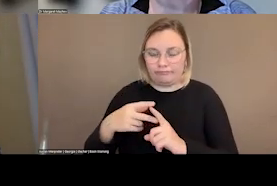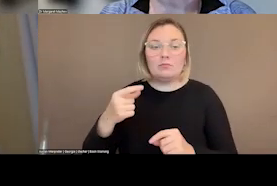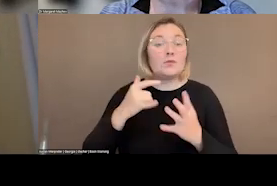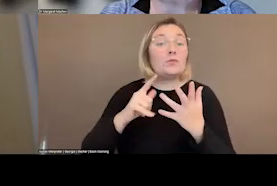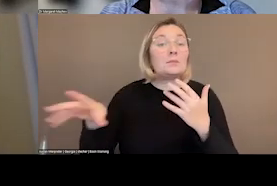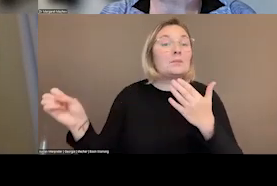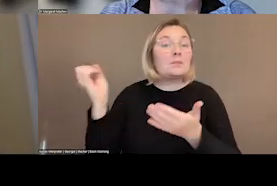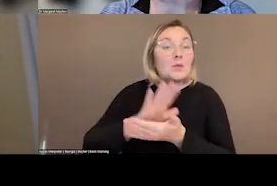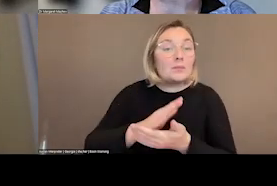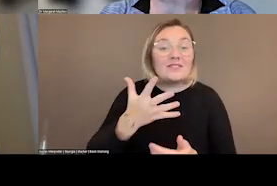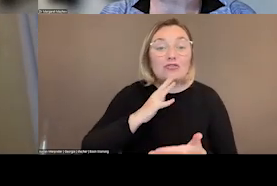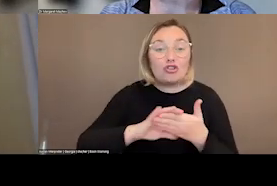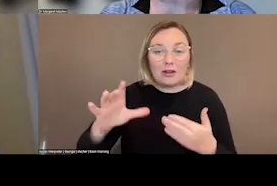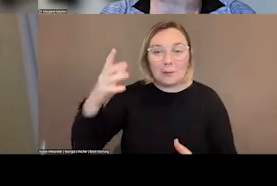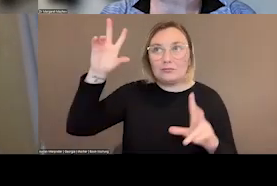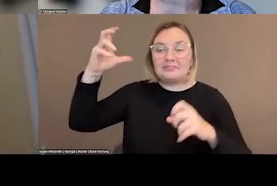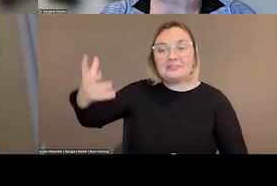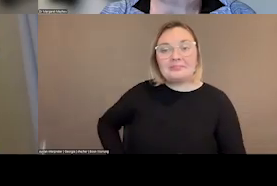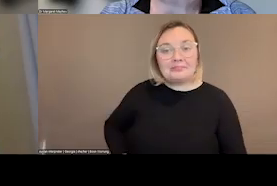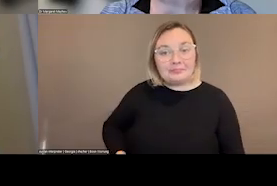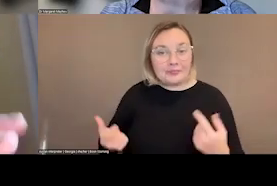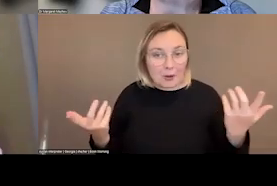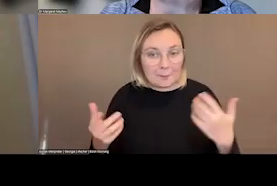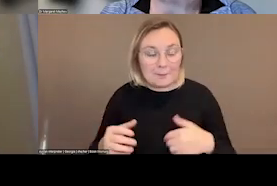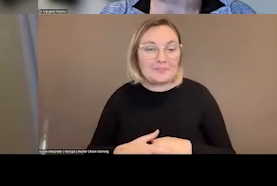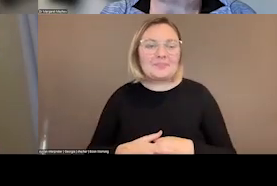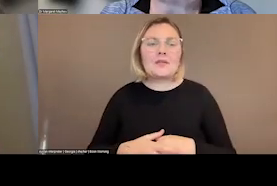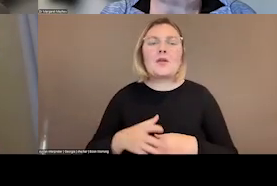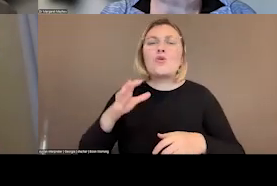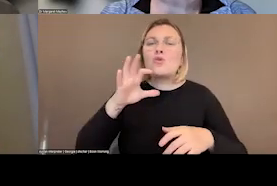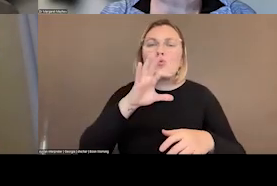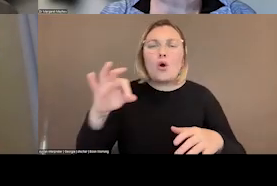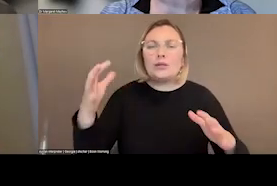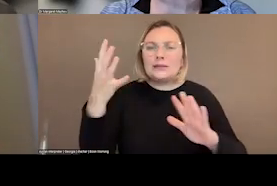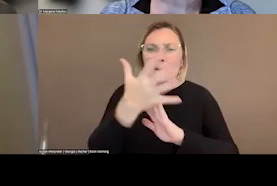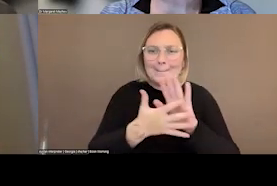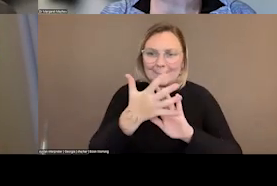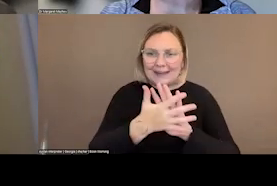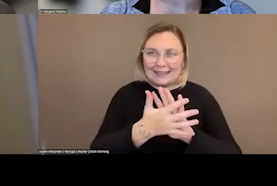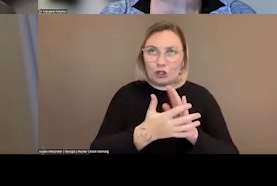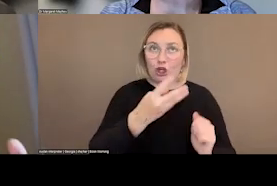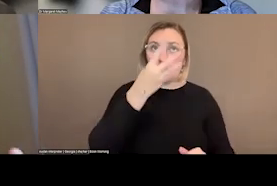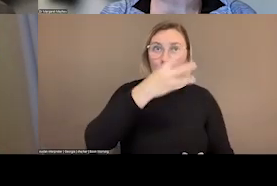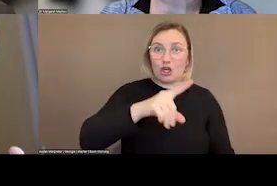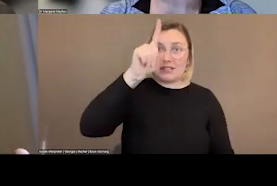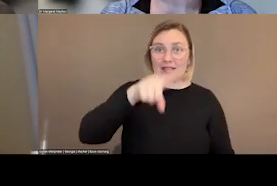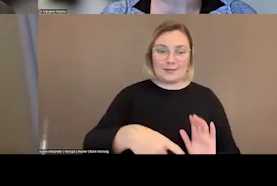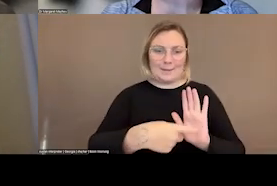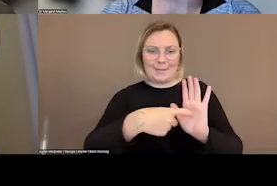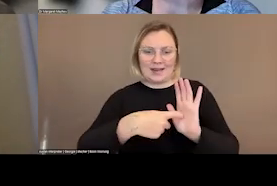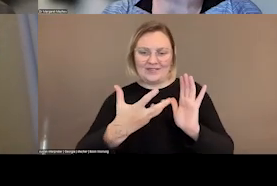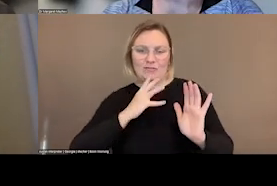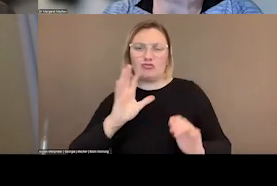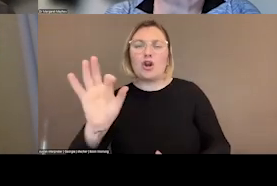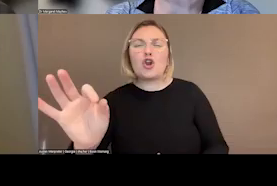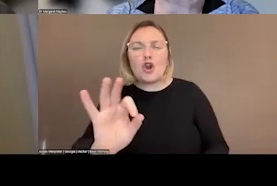requires, that's the income, that's 500. So that doesn't take away from the 330,000, sorry, Hmm. but that